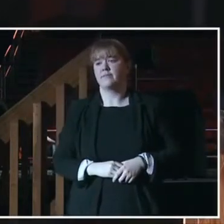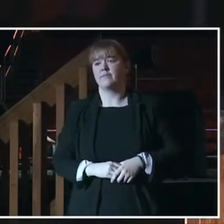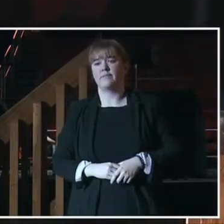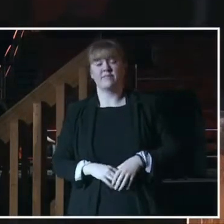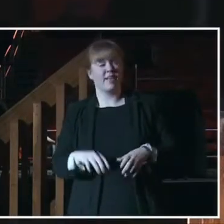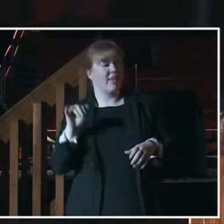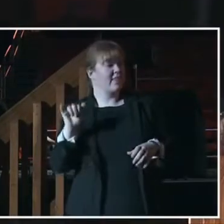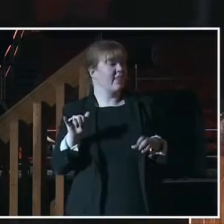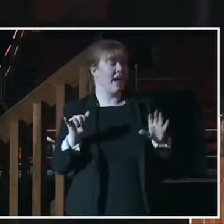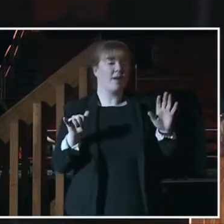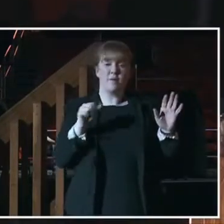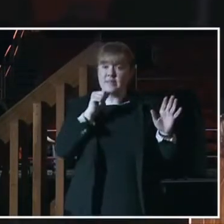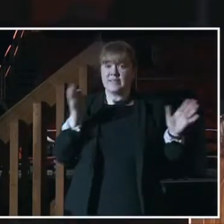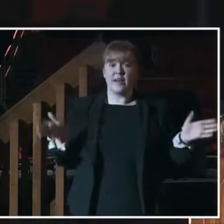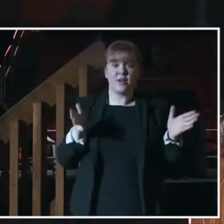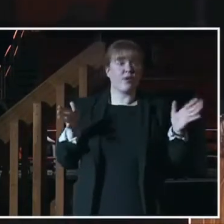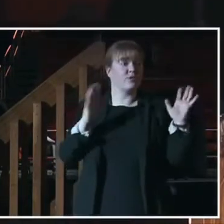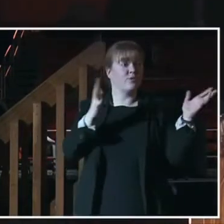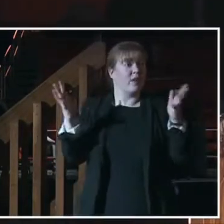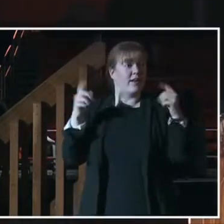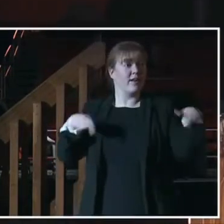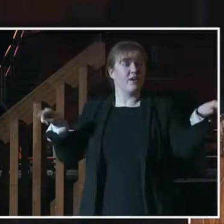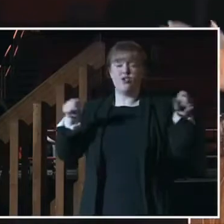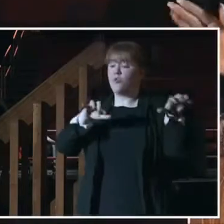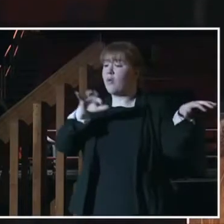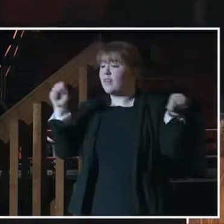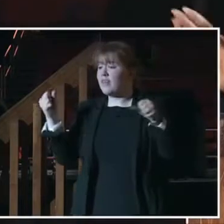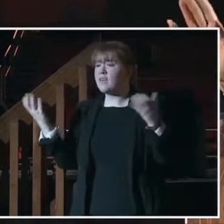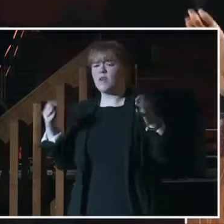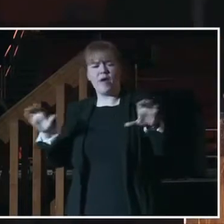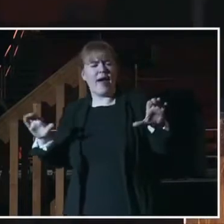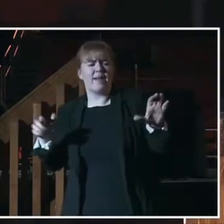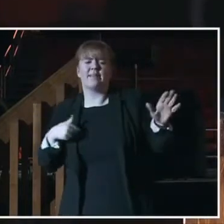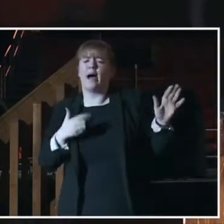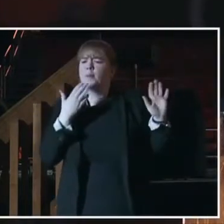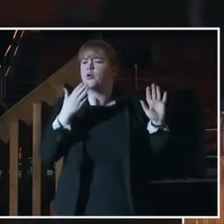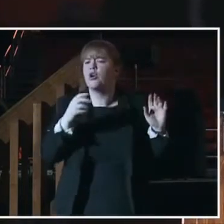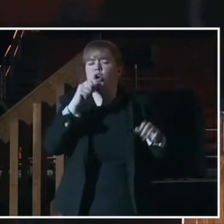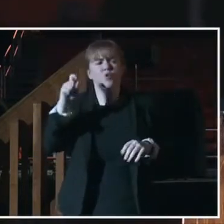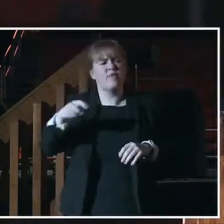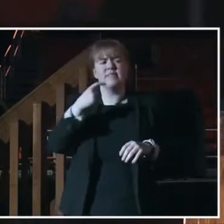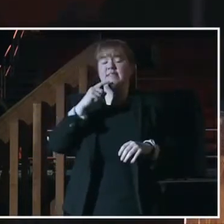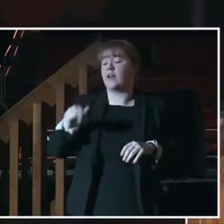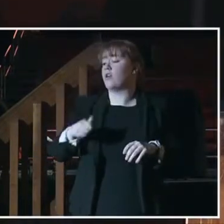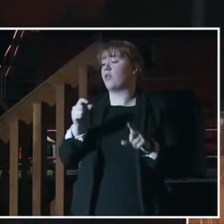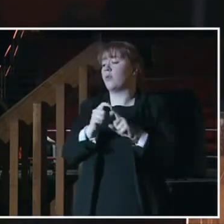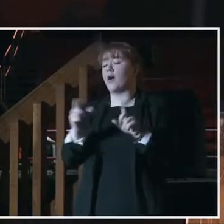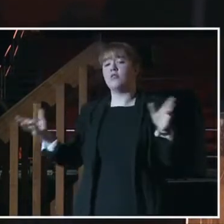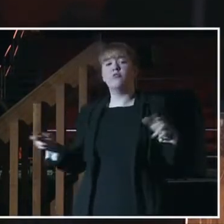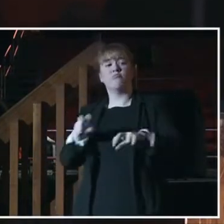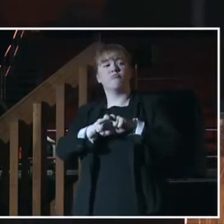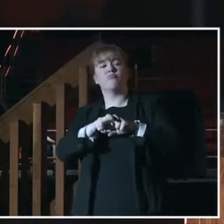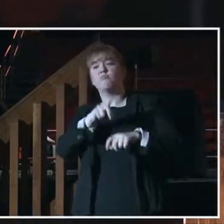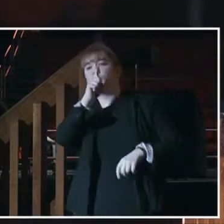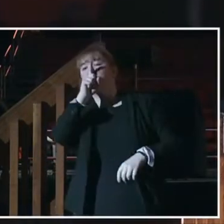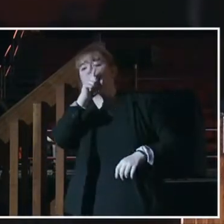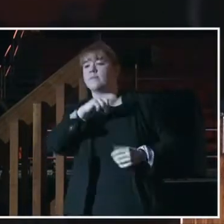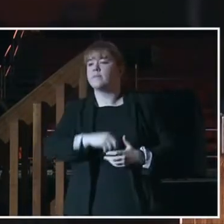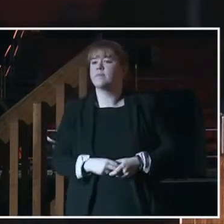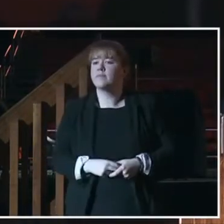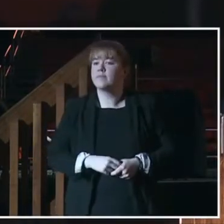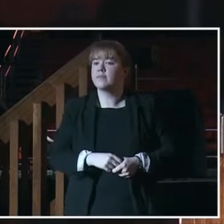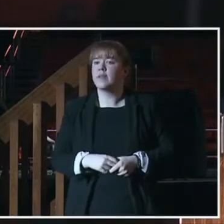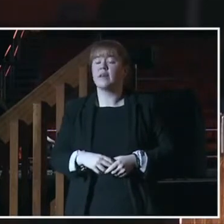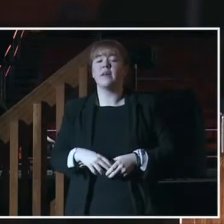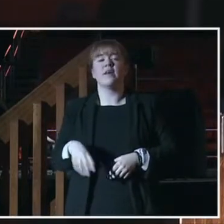That was not an encouragement to clap. As long as you leave here and you act, I'm good. You don't have to say another word. In Dr.